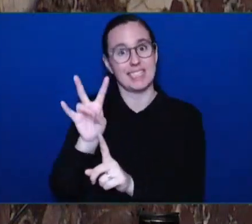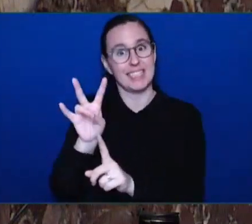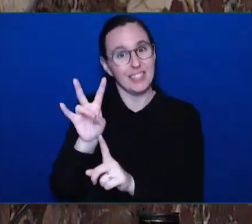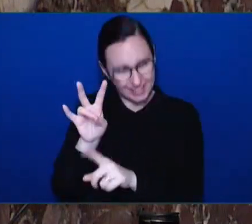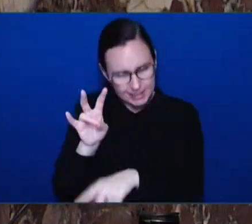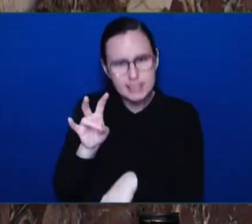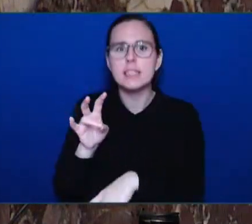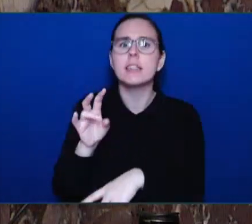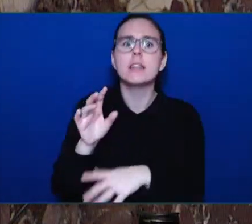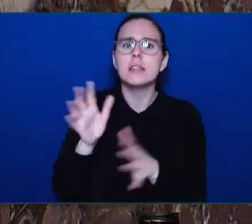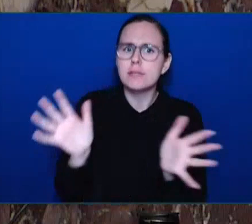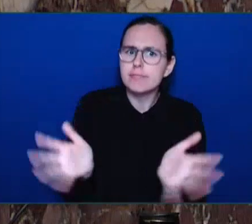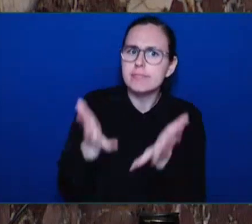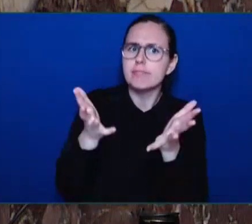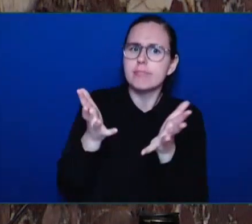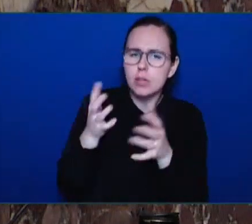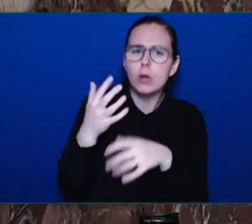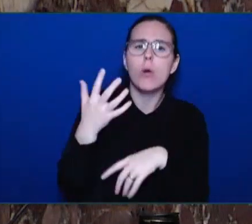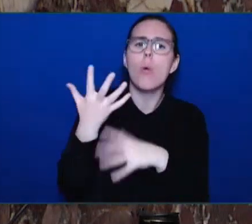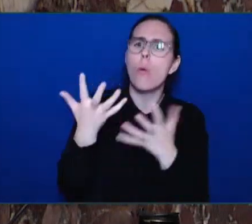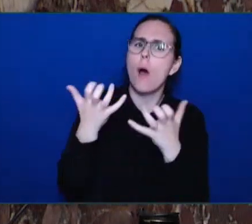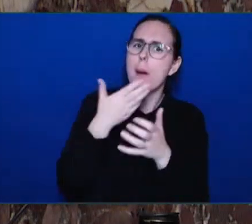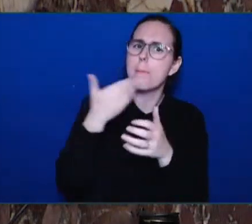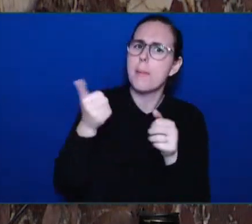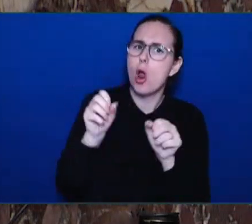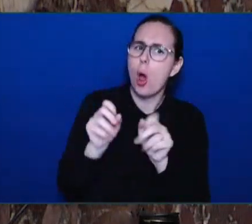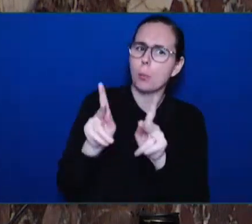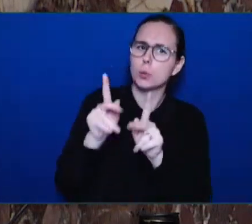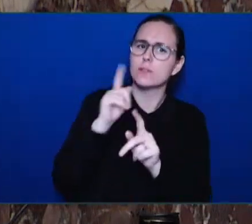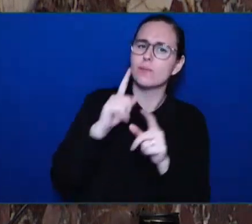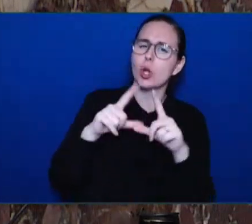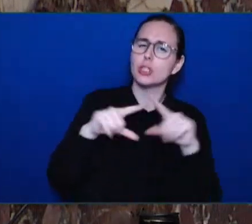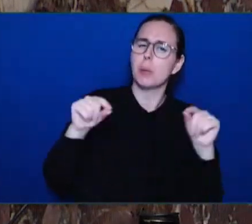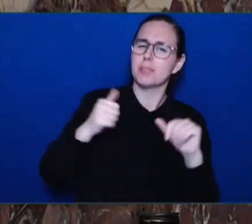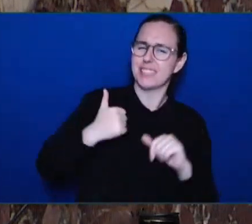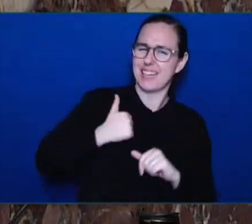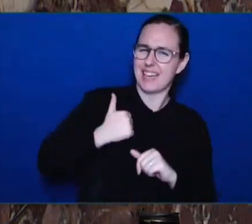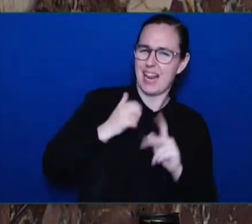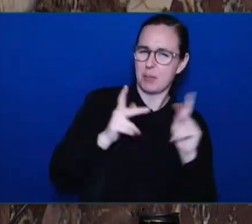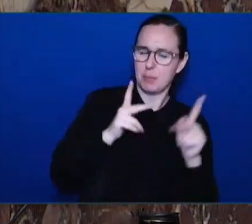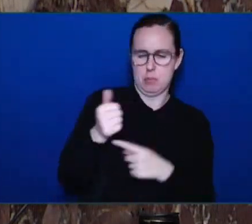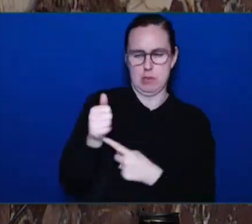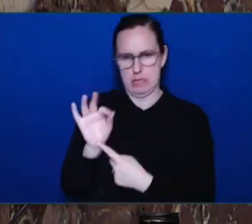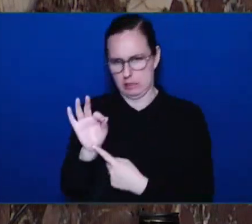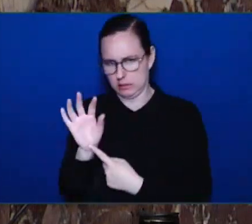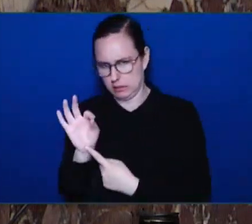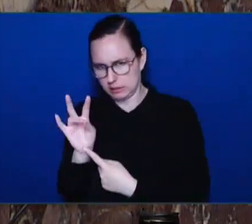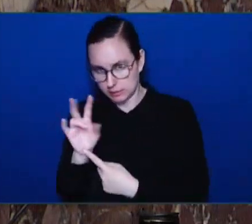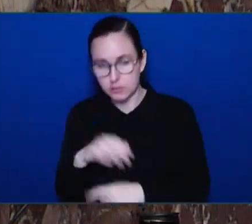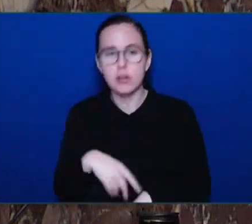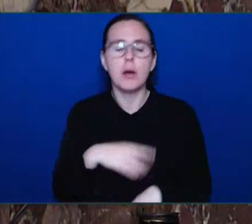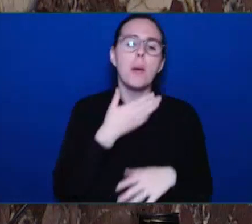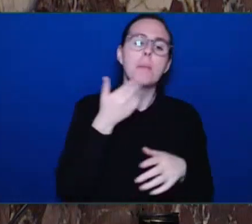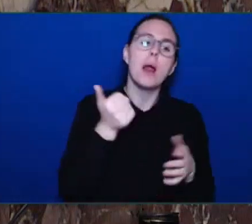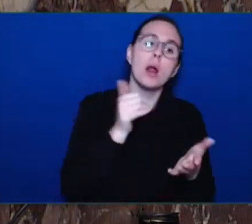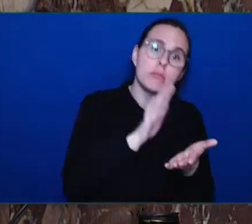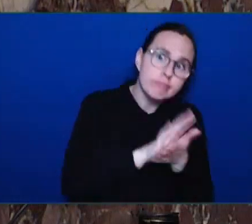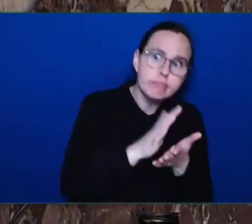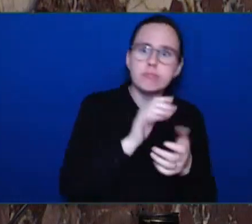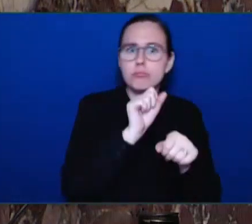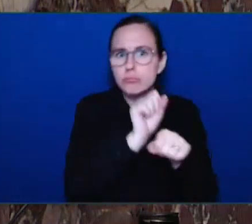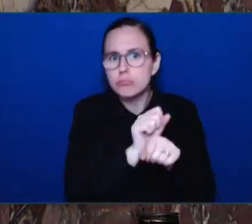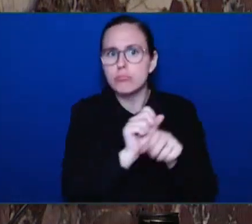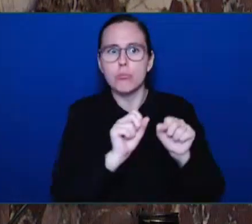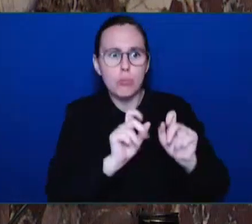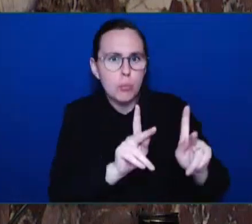children could learn and a hospital that provided good care to anyone seeking it, regardless of ethnicity. Most famously,